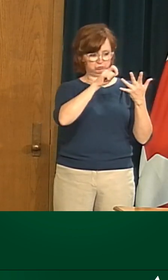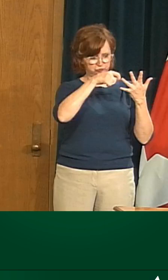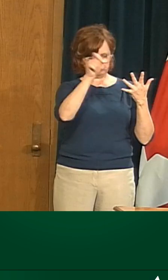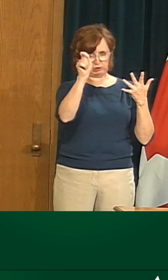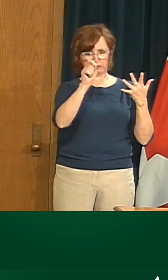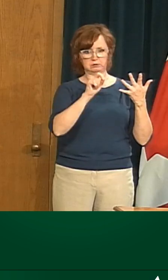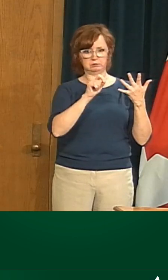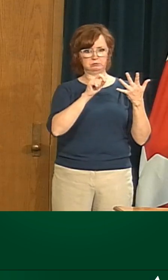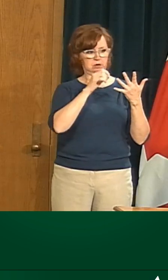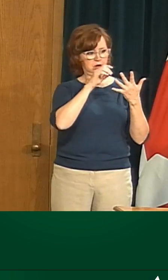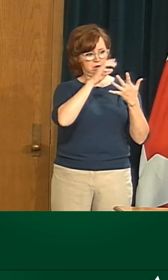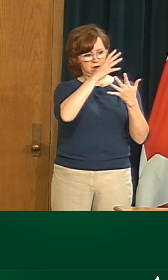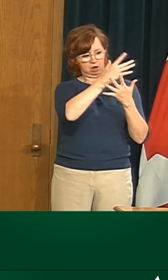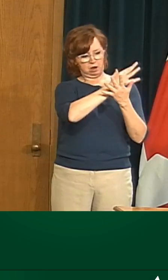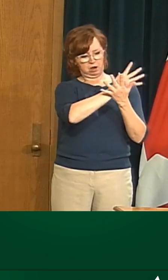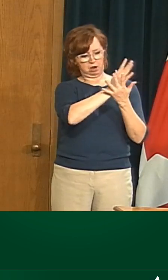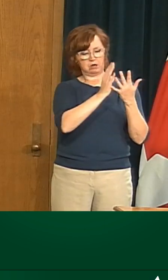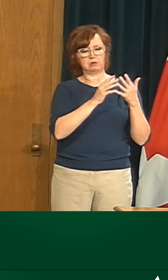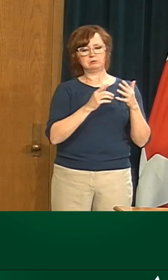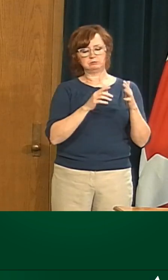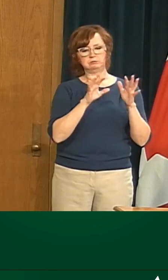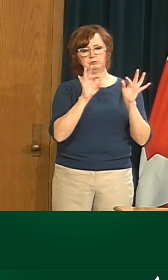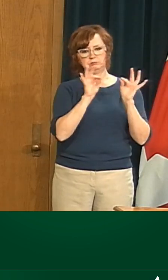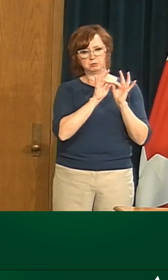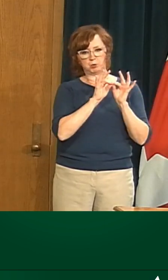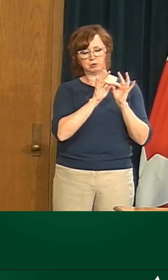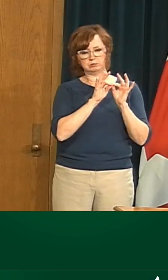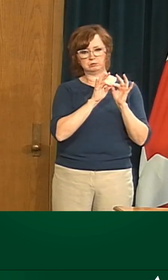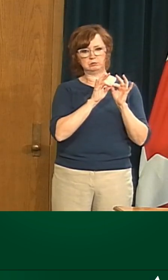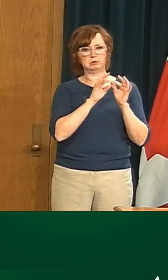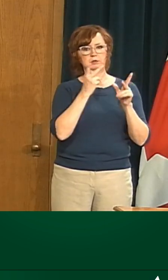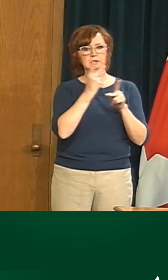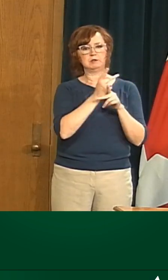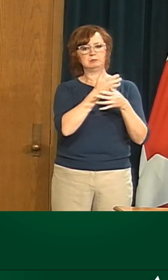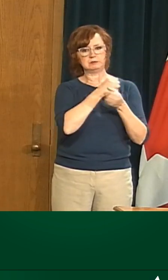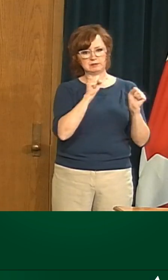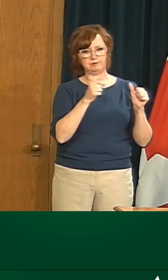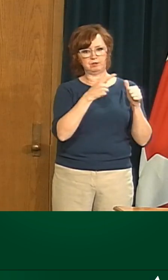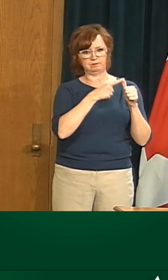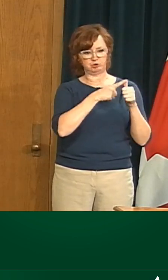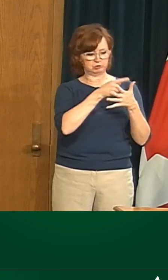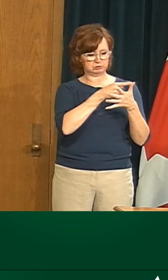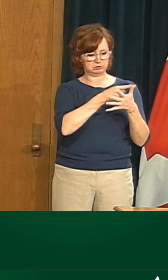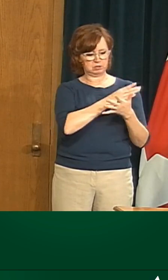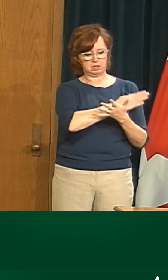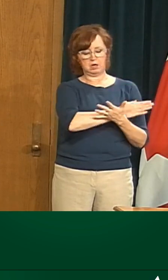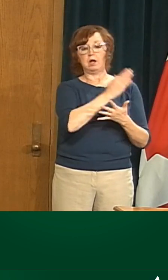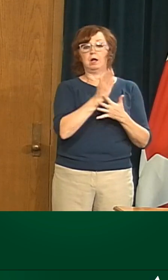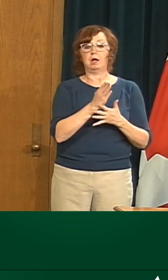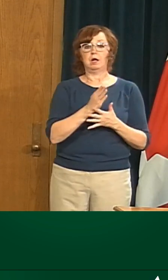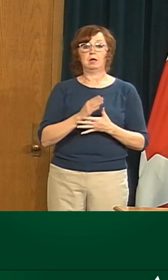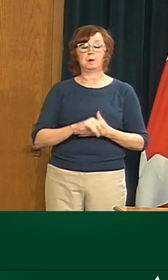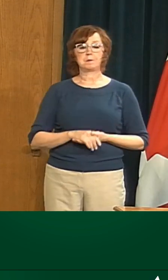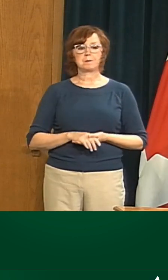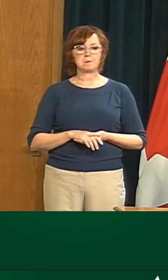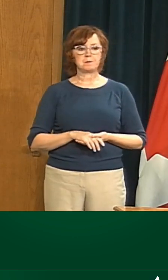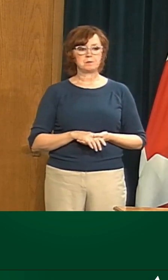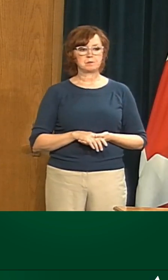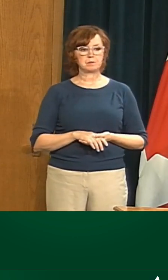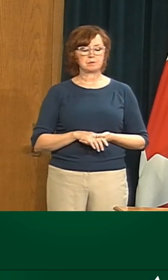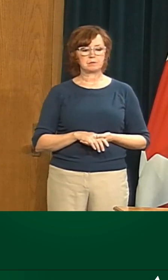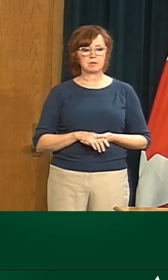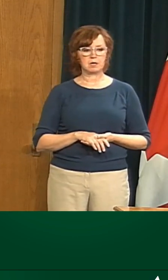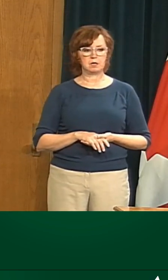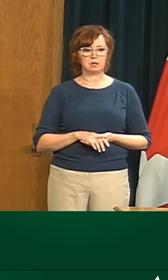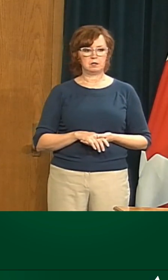from this. So that's number one, is to ensure that the people of this province are safe. Number two is can we make every effort